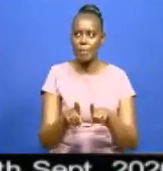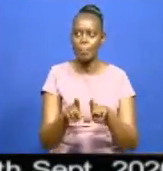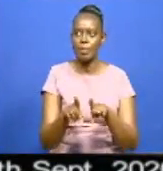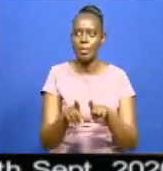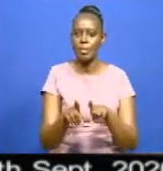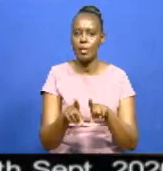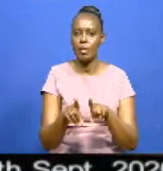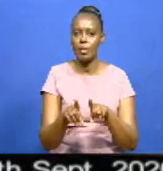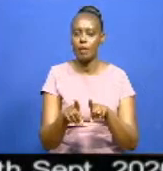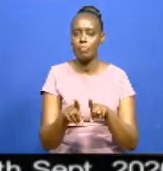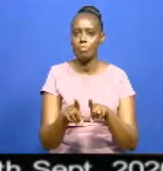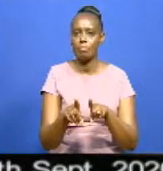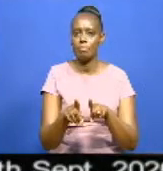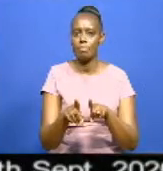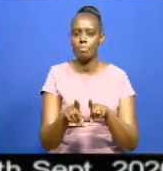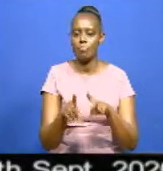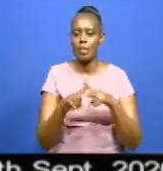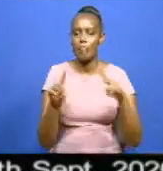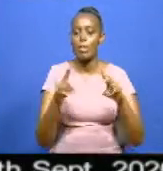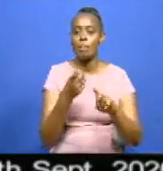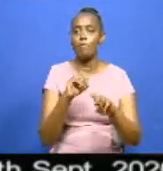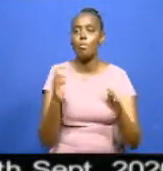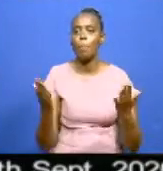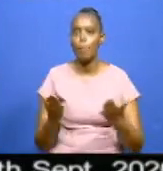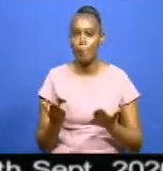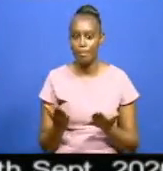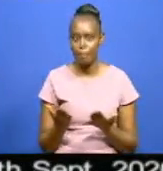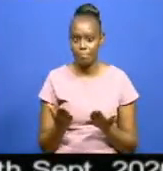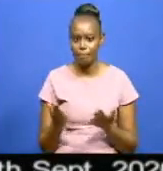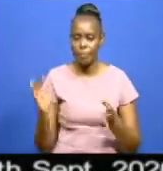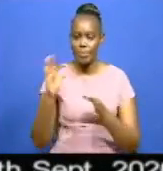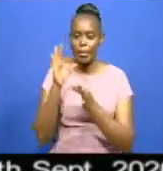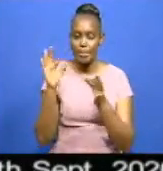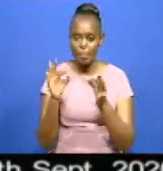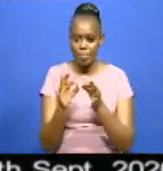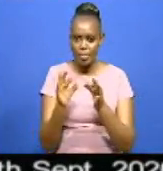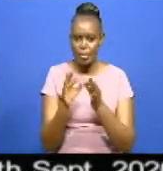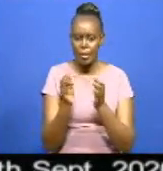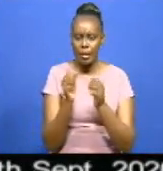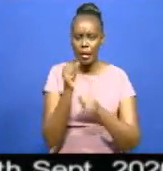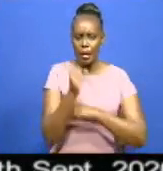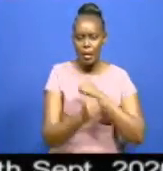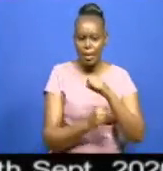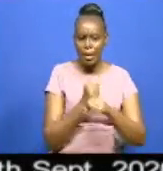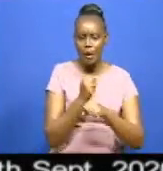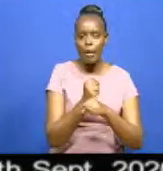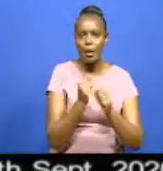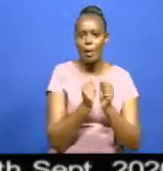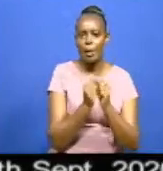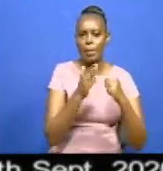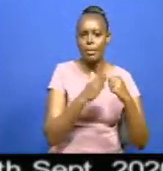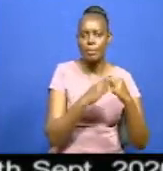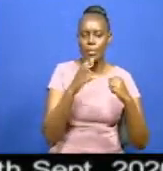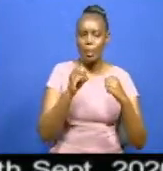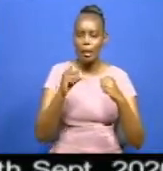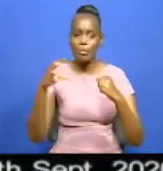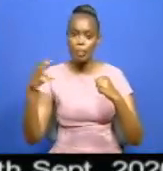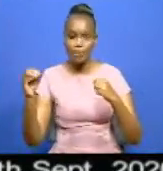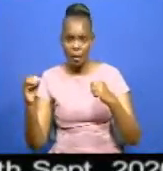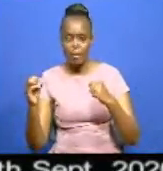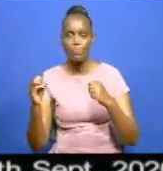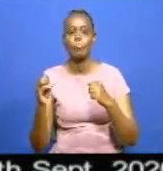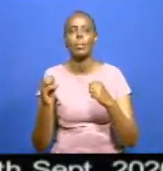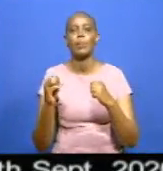this country, starting from particularly from the 90s, after the claim for multi-party